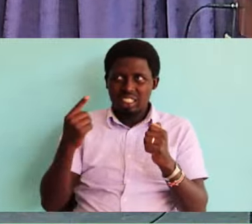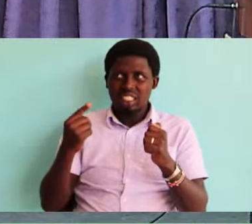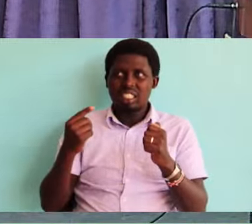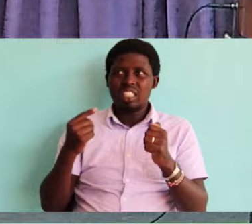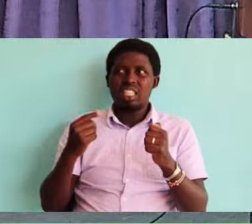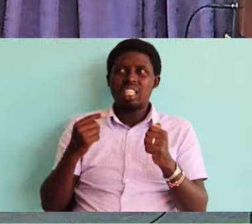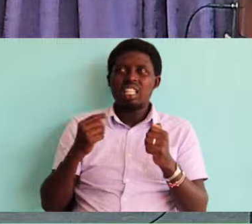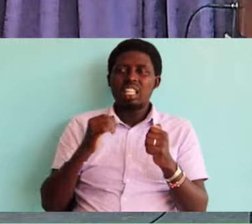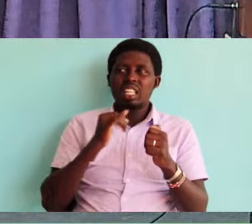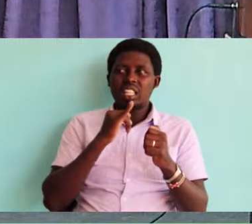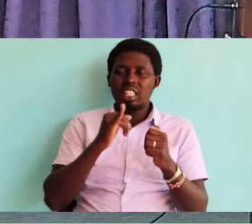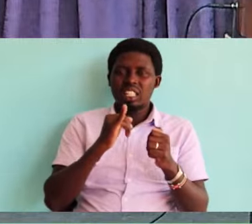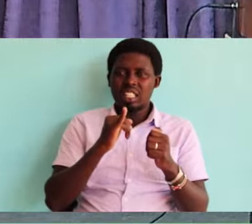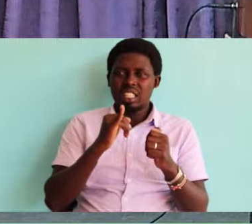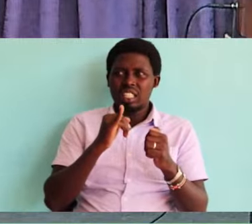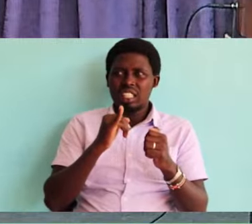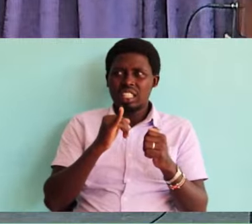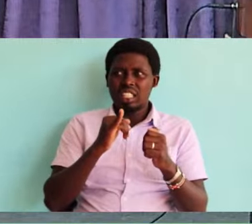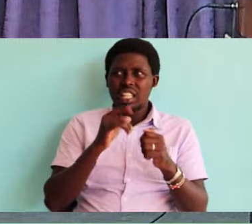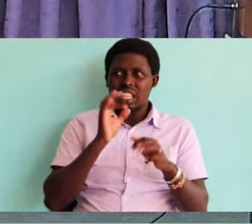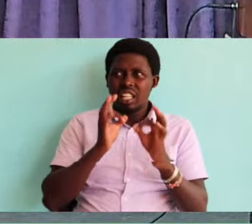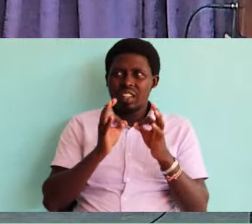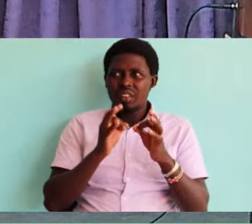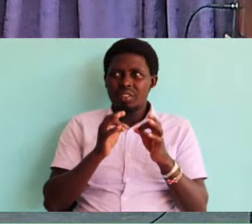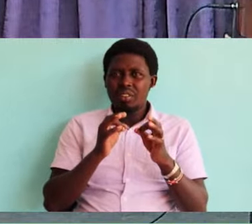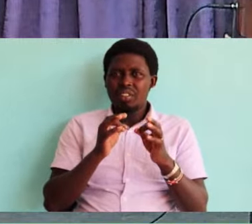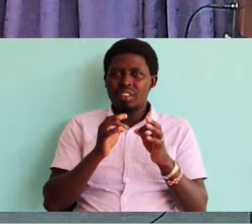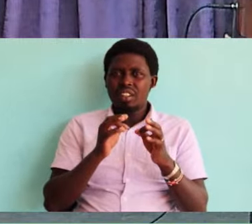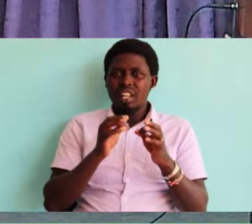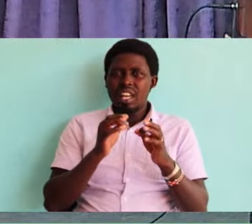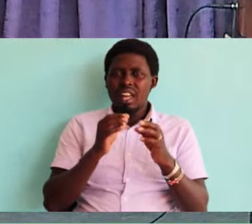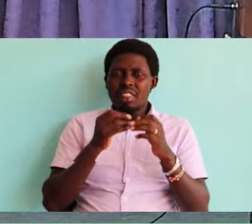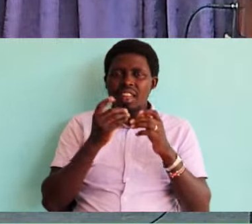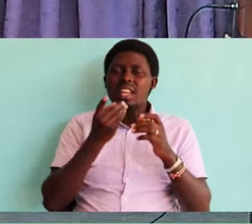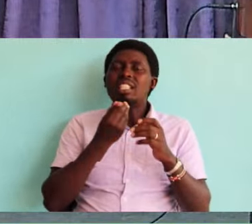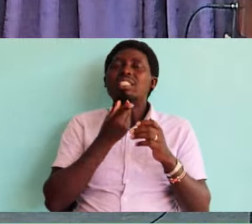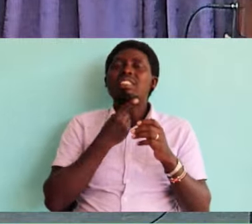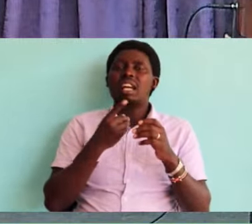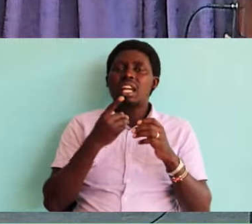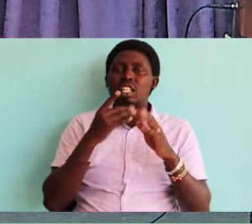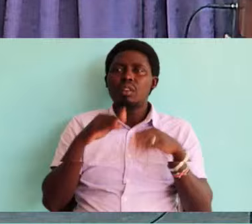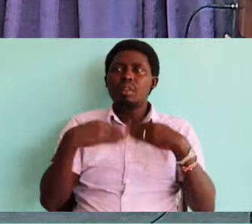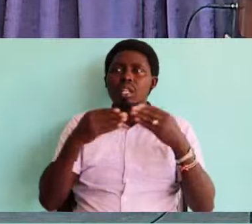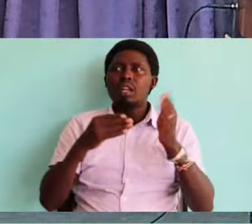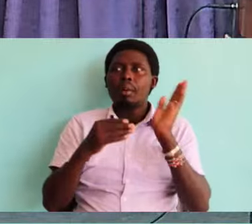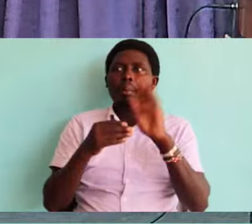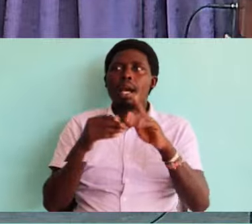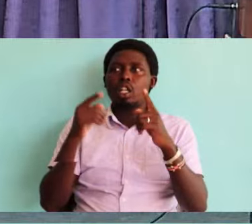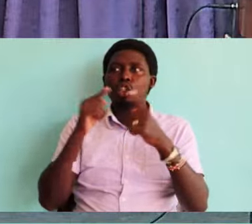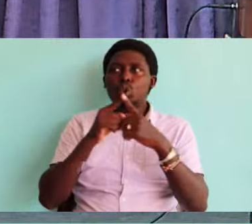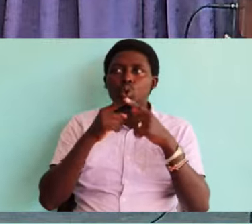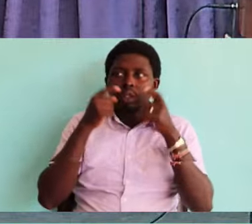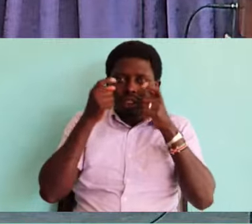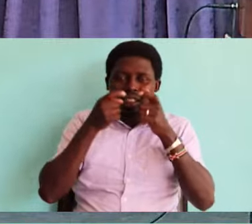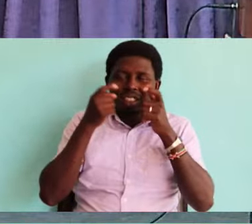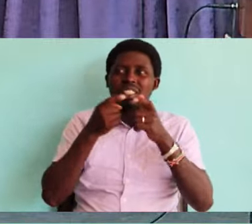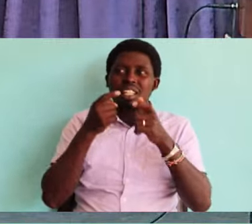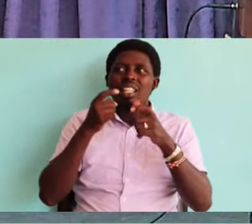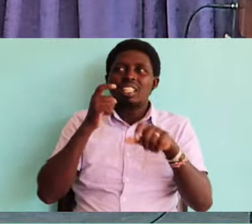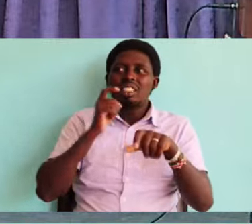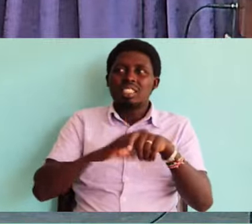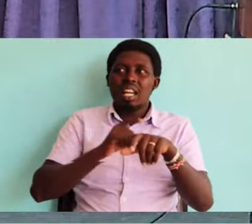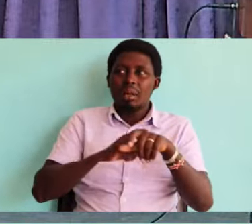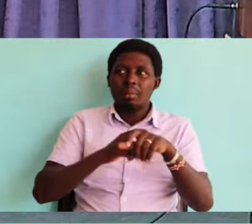enticed. Then when desire has conceived, it gives birth to sin. And sin, when it is